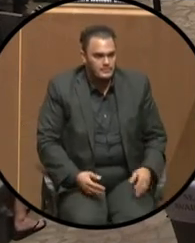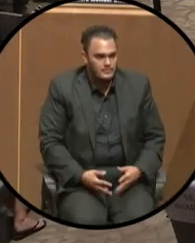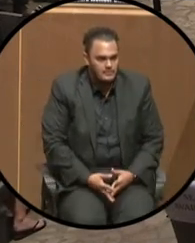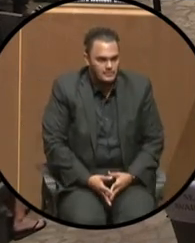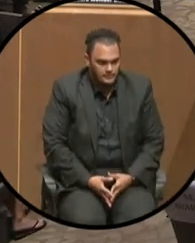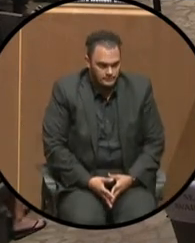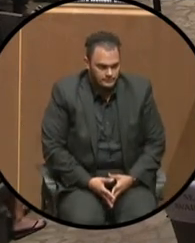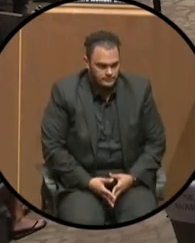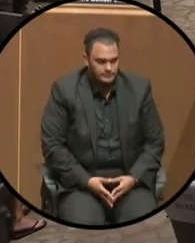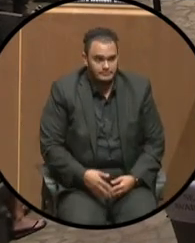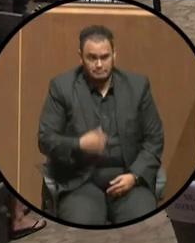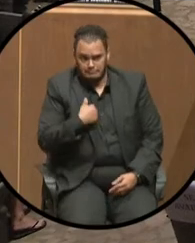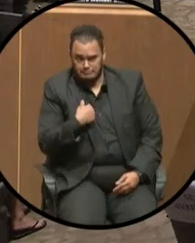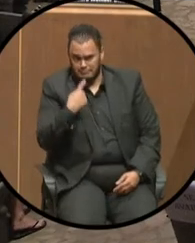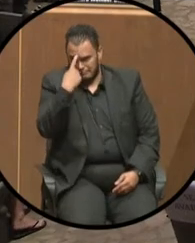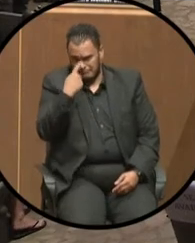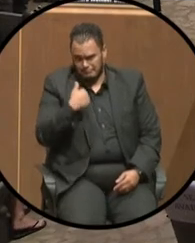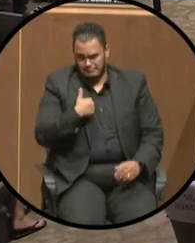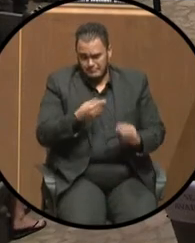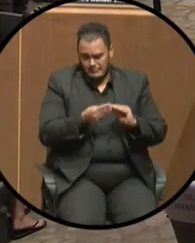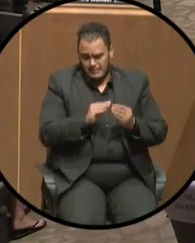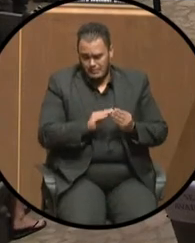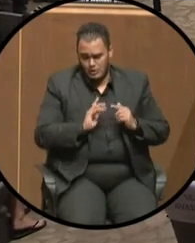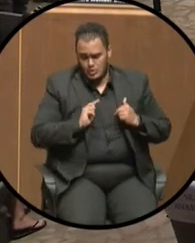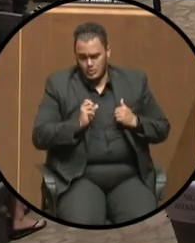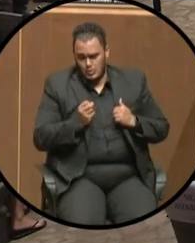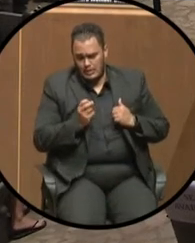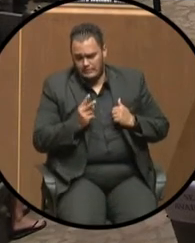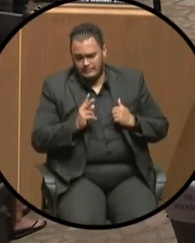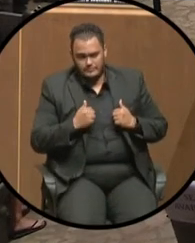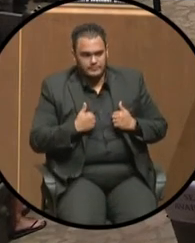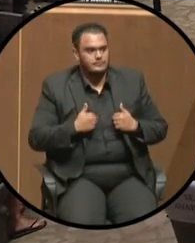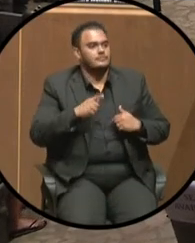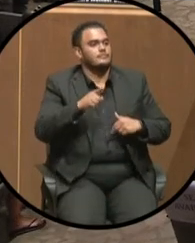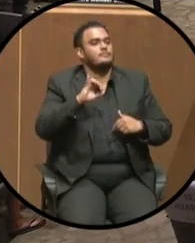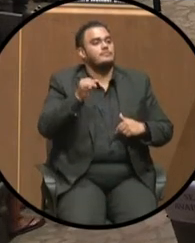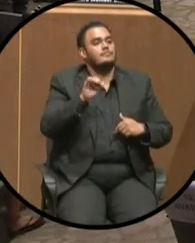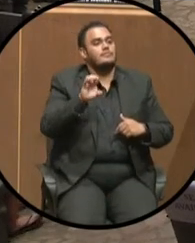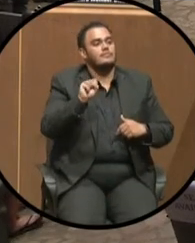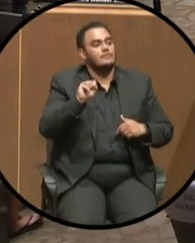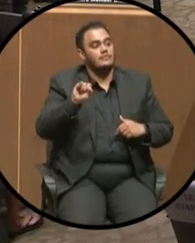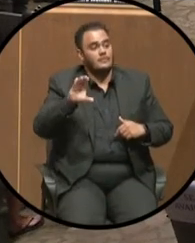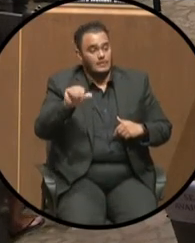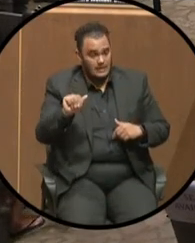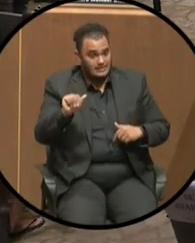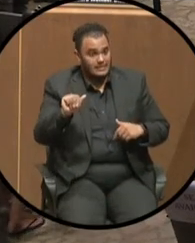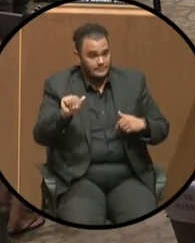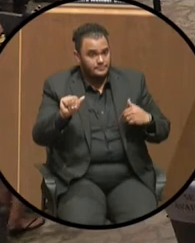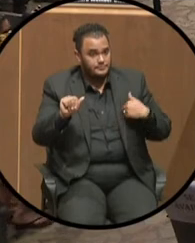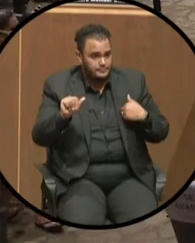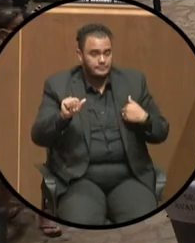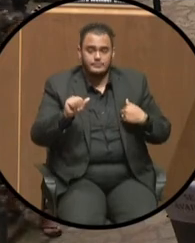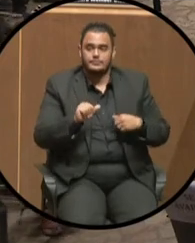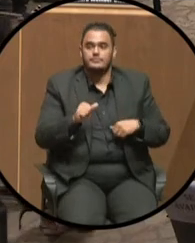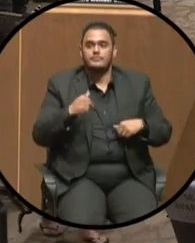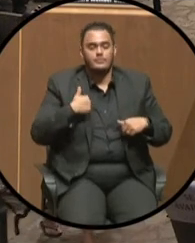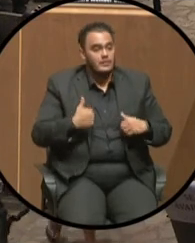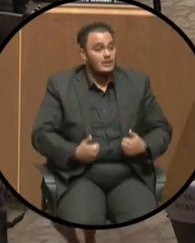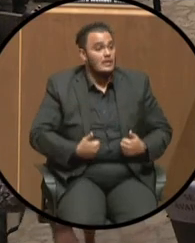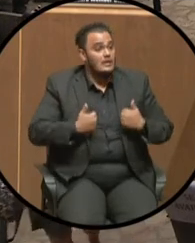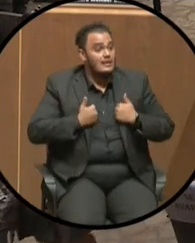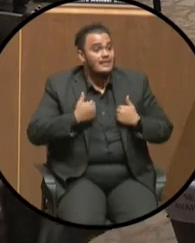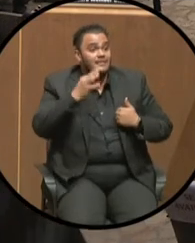I believe I'm number 12. I can't. Okay, go ahead. My name is Jessica Tillman. I am actually a Seminole